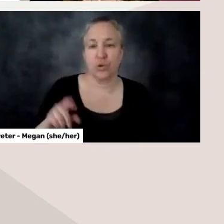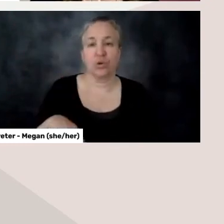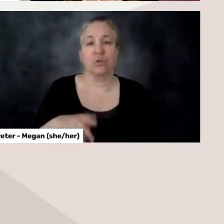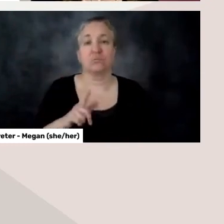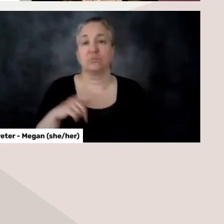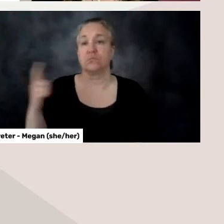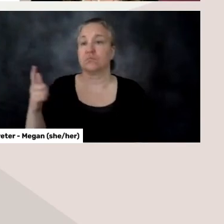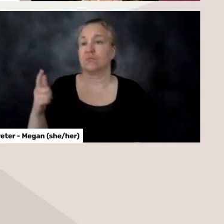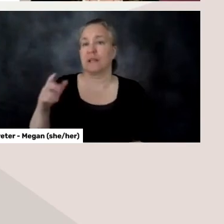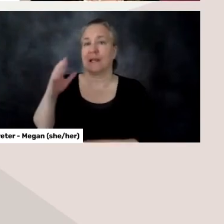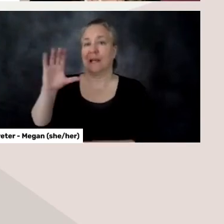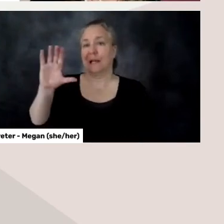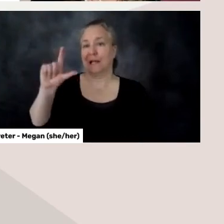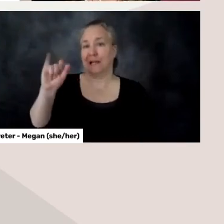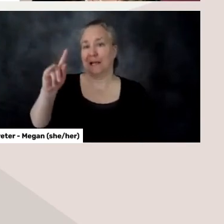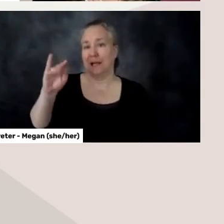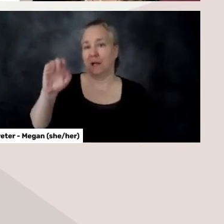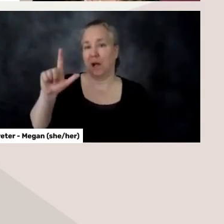Clinicaltrials.gov.